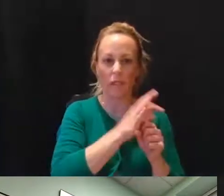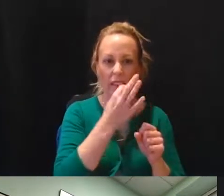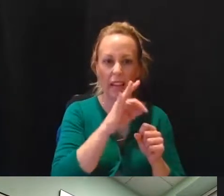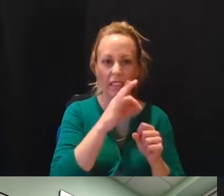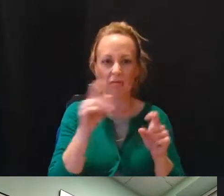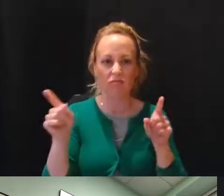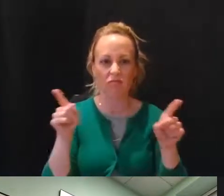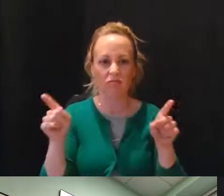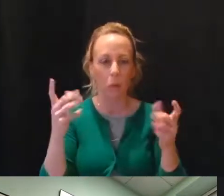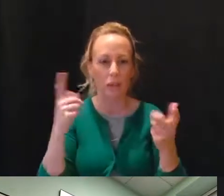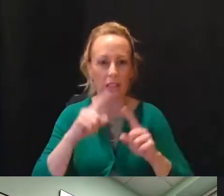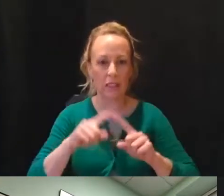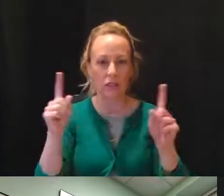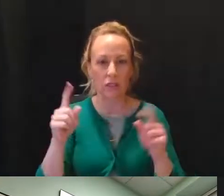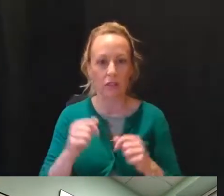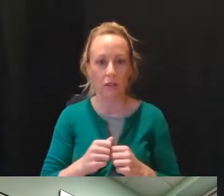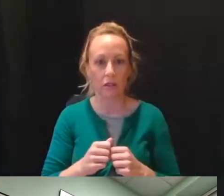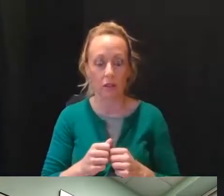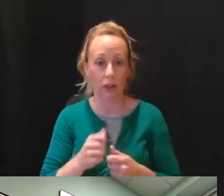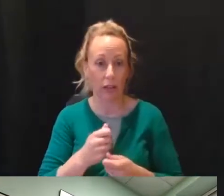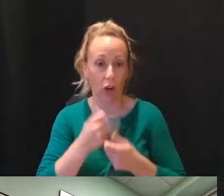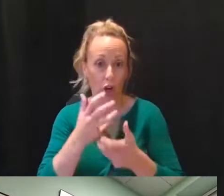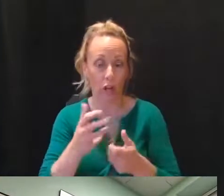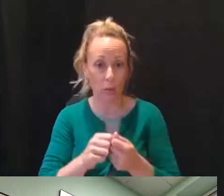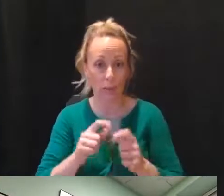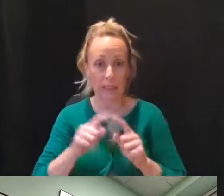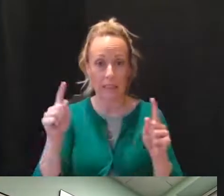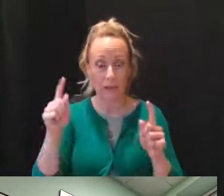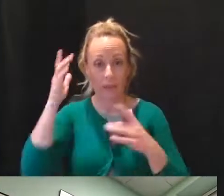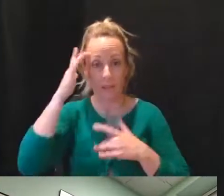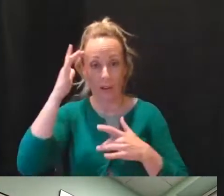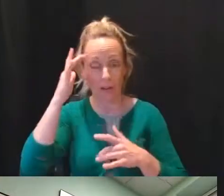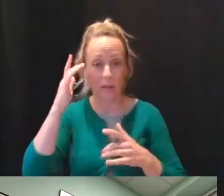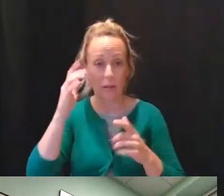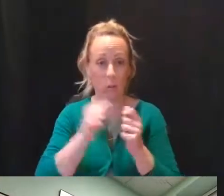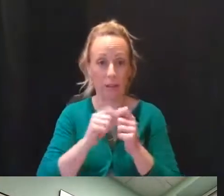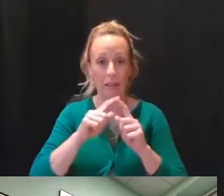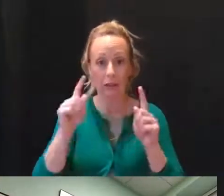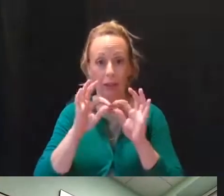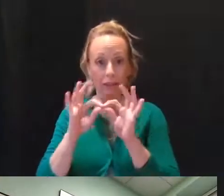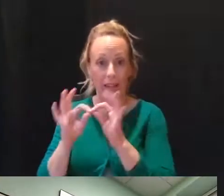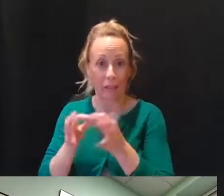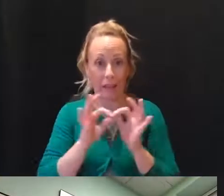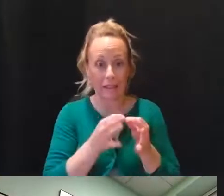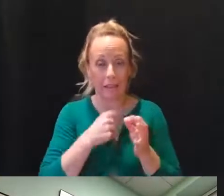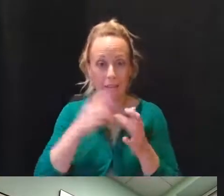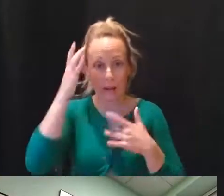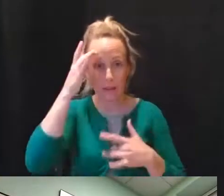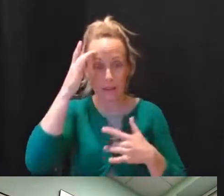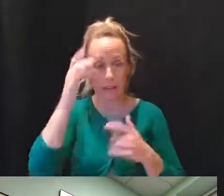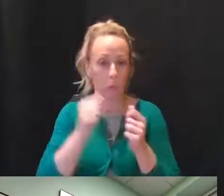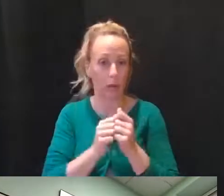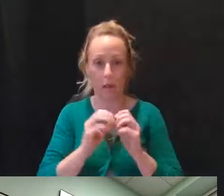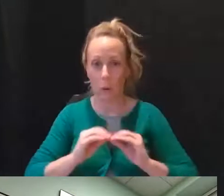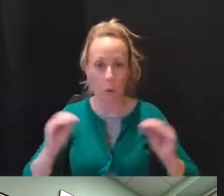Yeah, well, they're caused by different viruses from different families of viruses with no